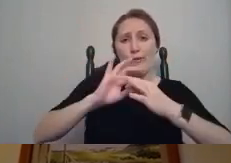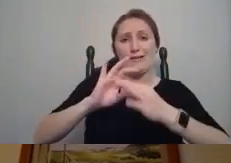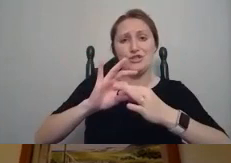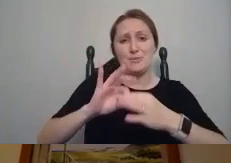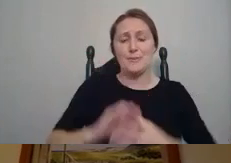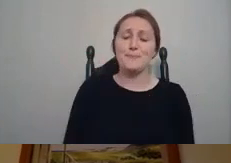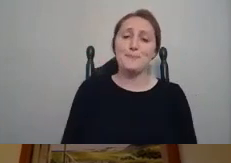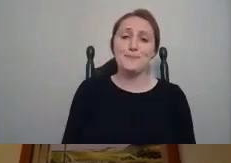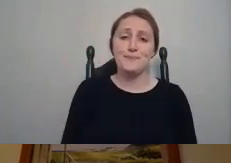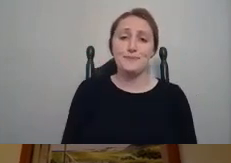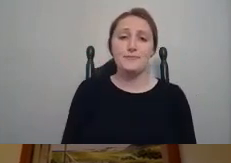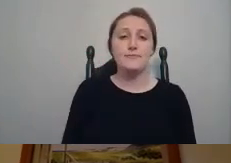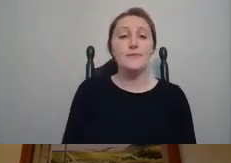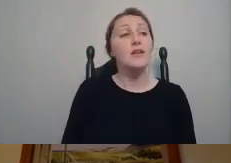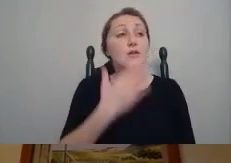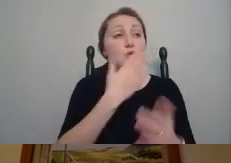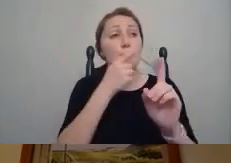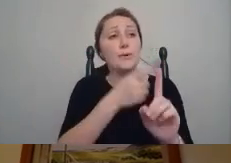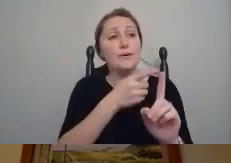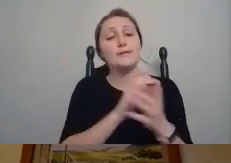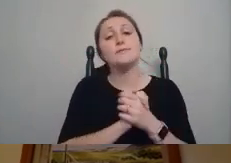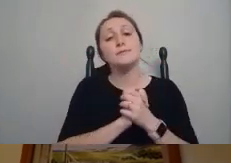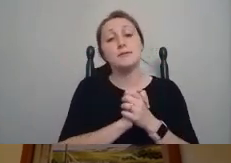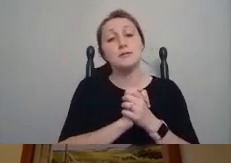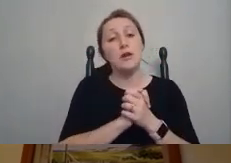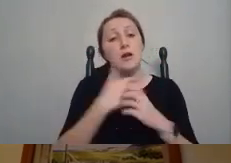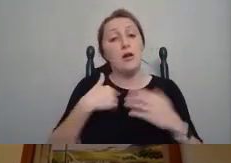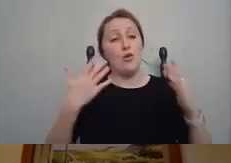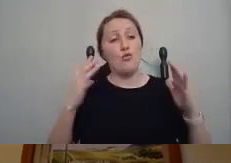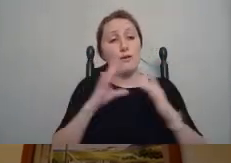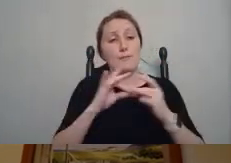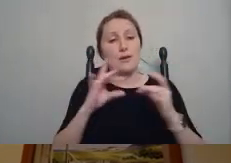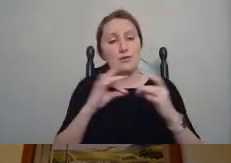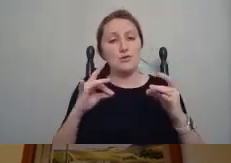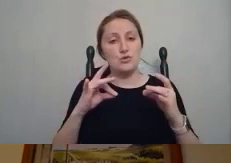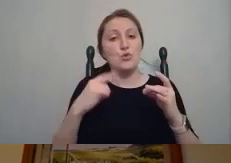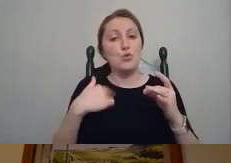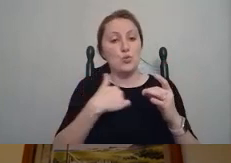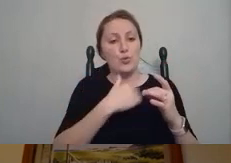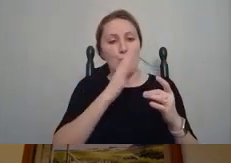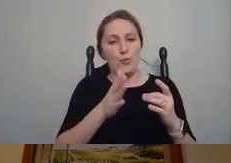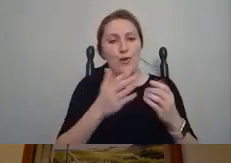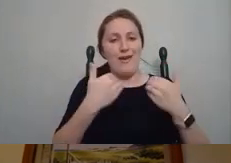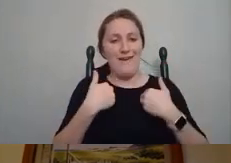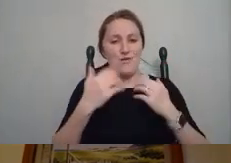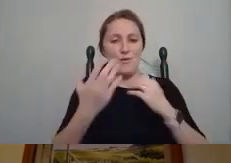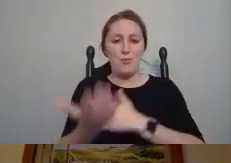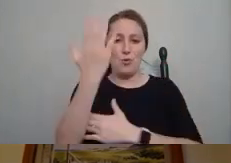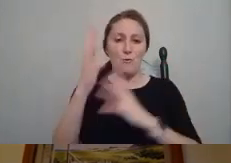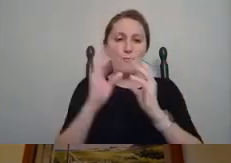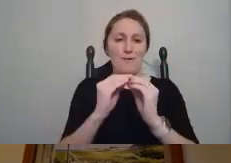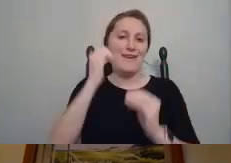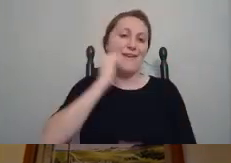point. We have, I mentioned already, we're going to put our morning meeting into every